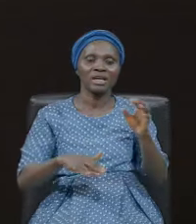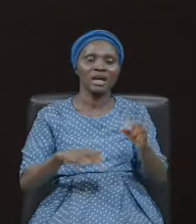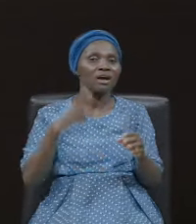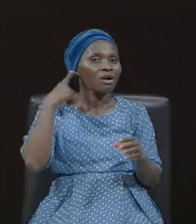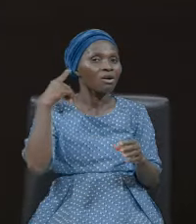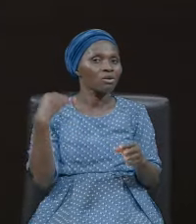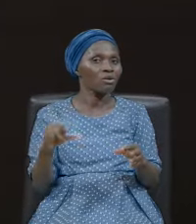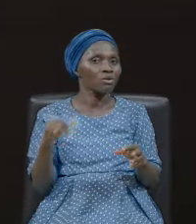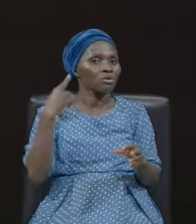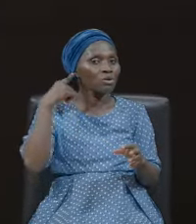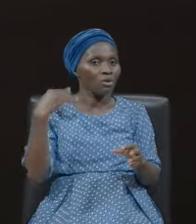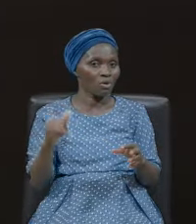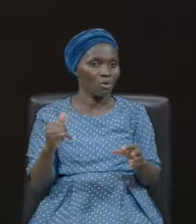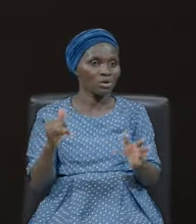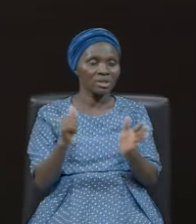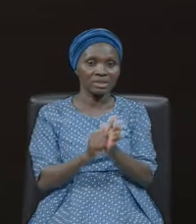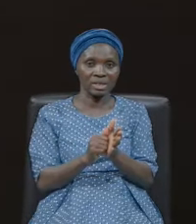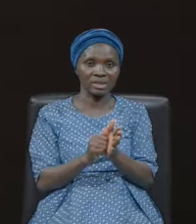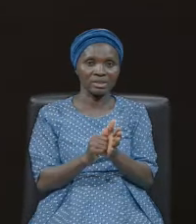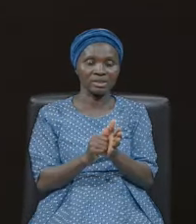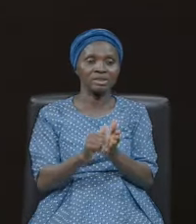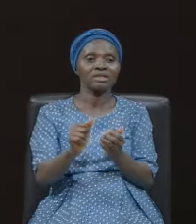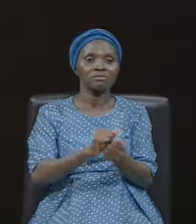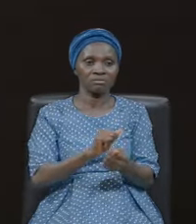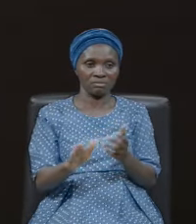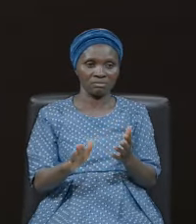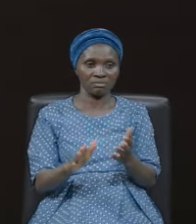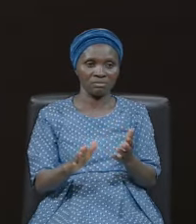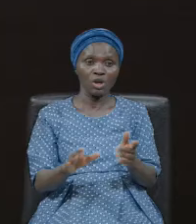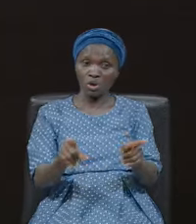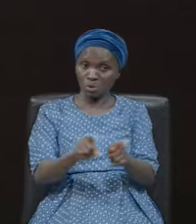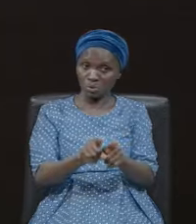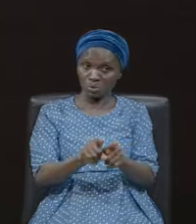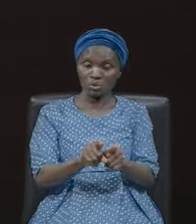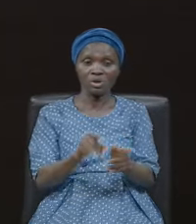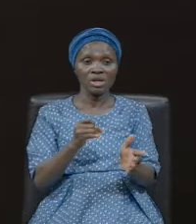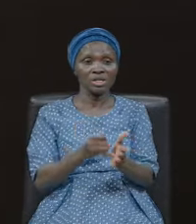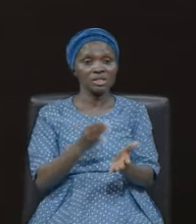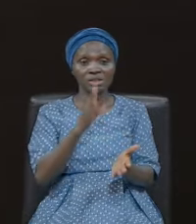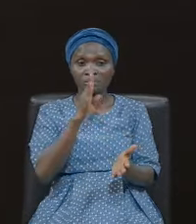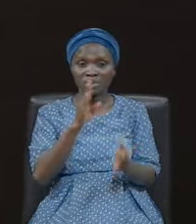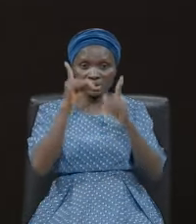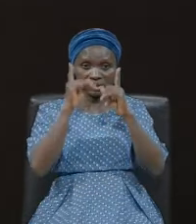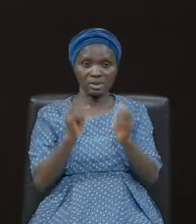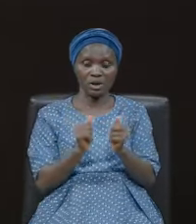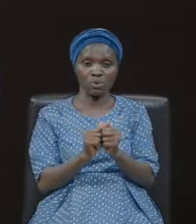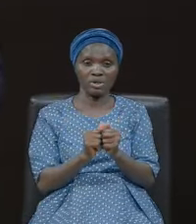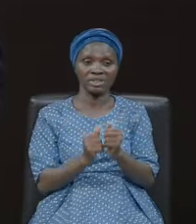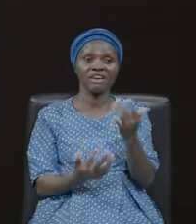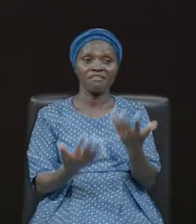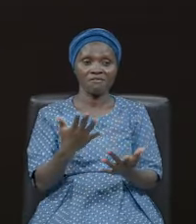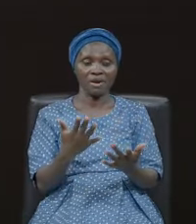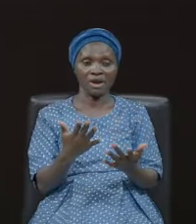perishes, though it be tried with fire, might be